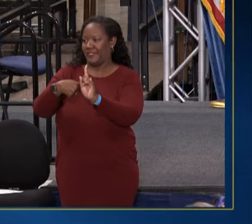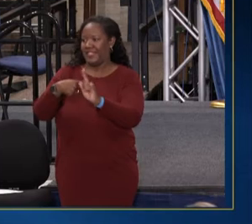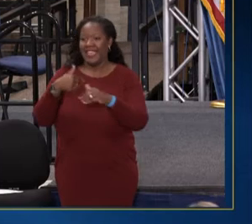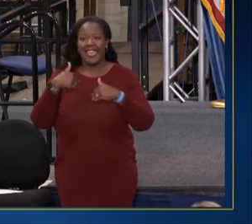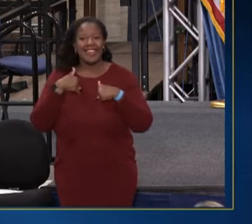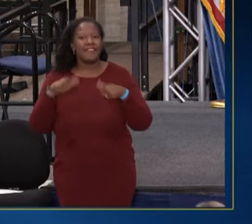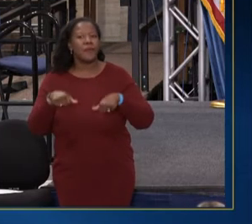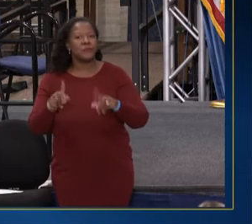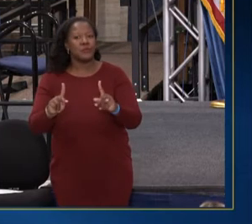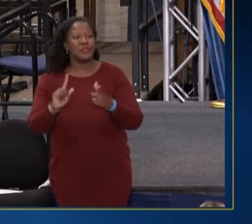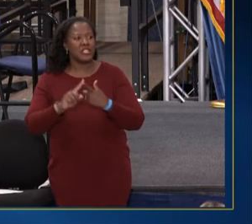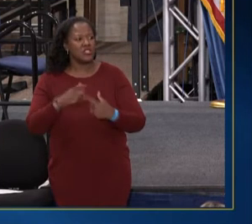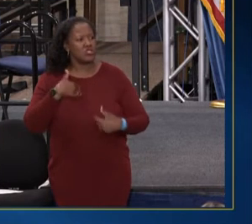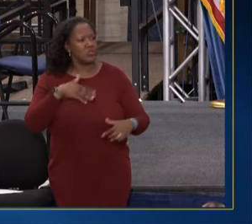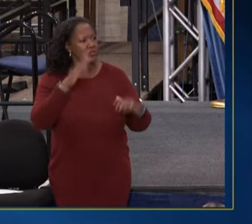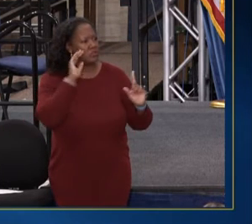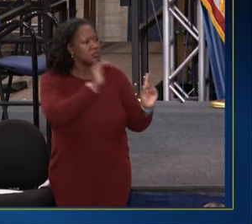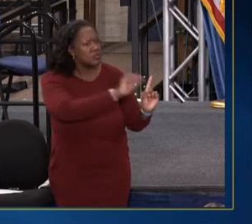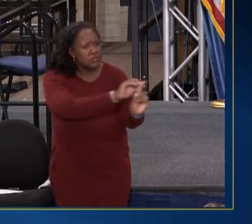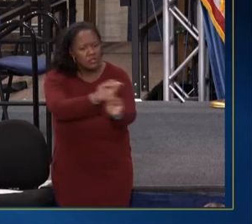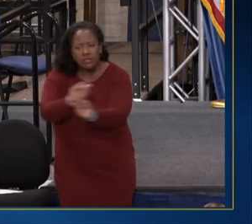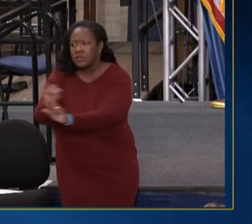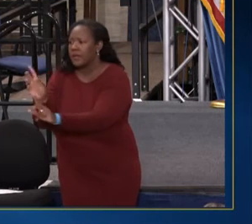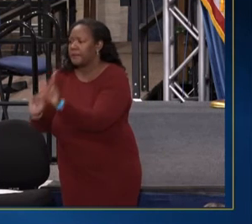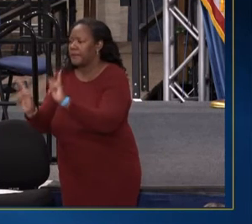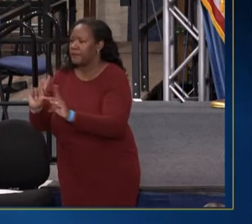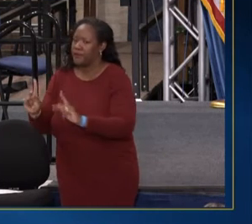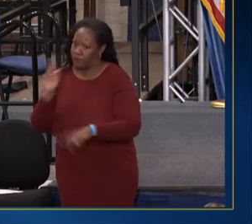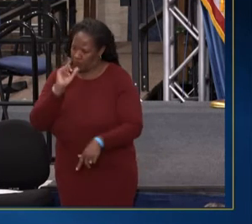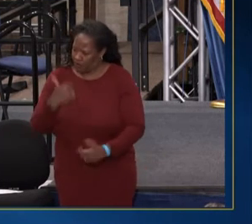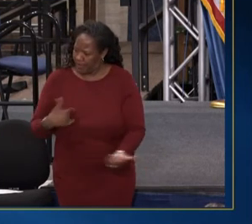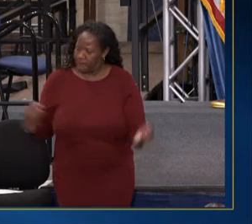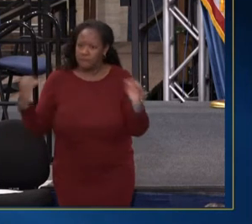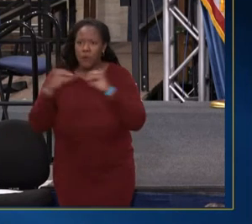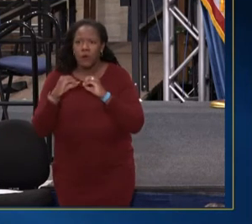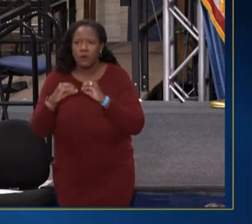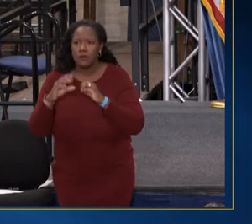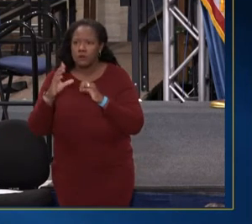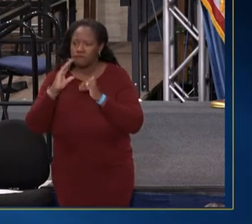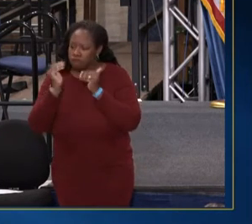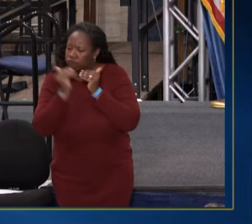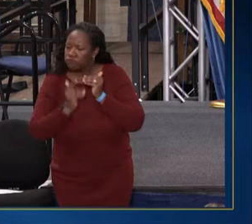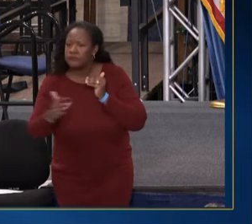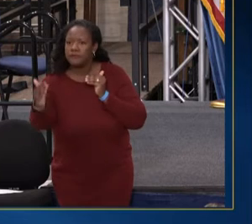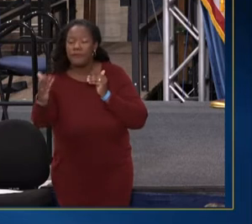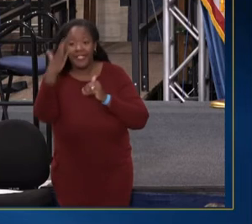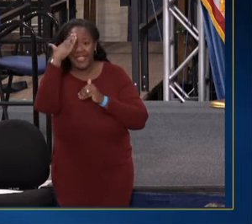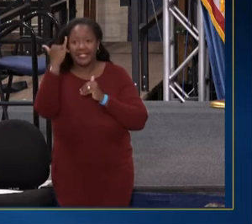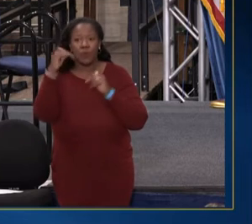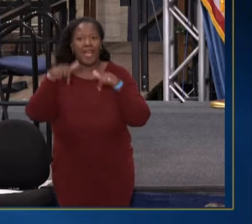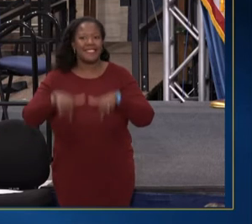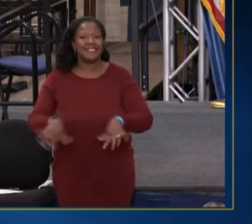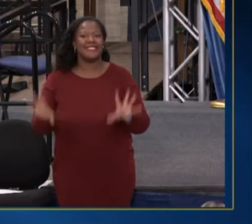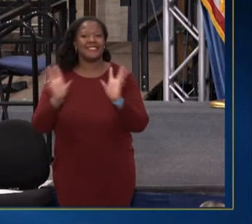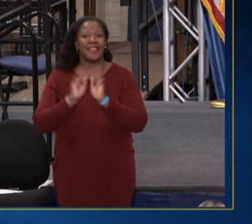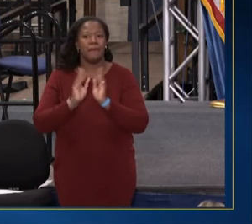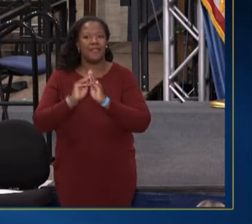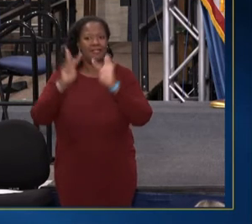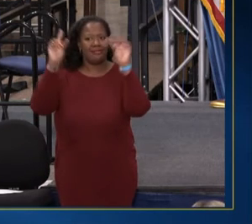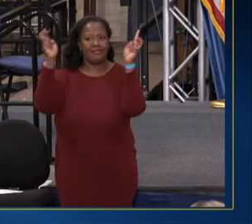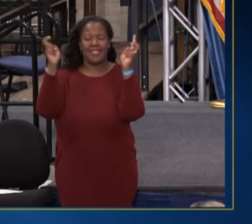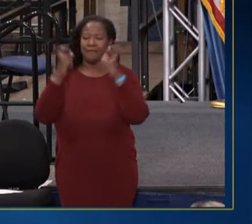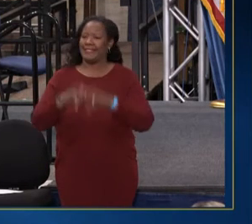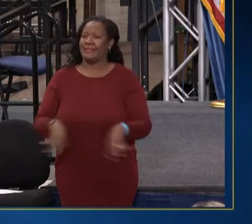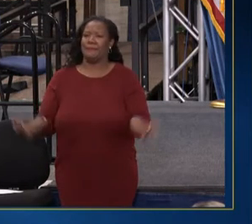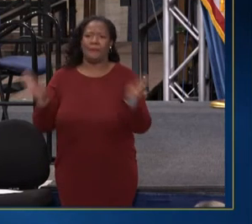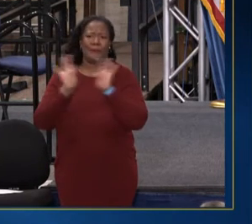opportunity to remind people that there will be more. And that's why our summit's theme is so important.